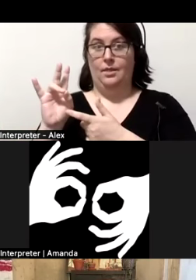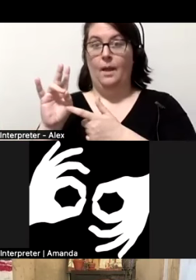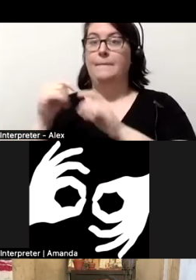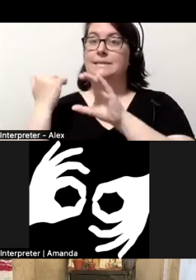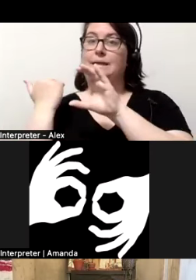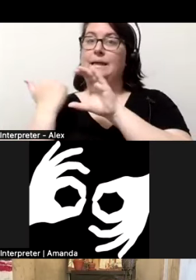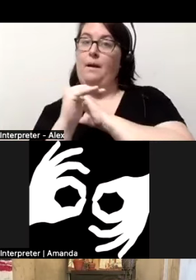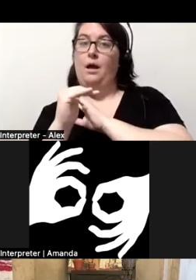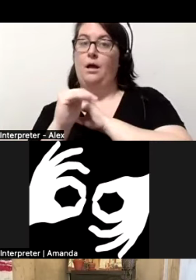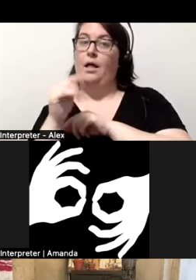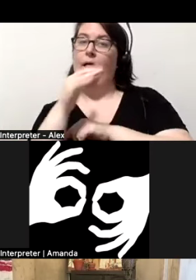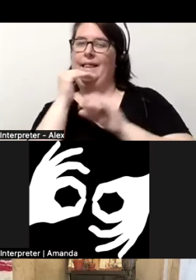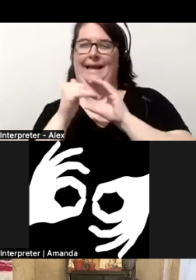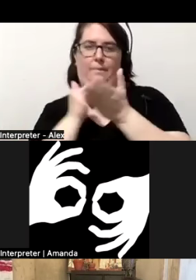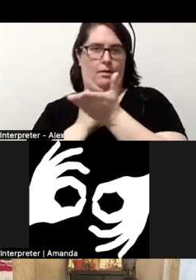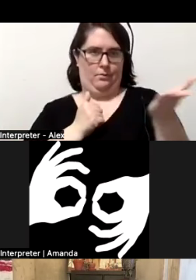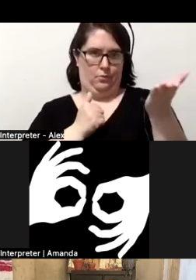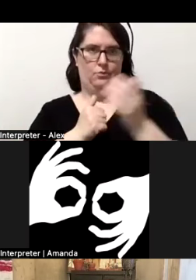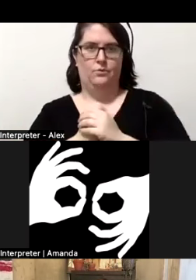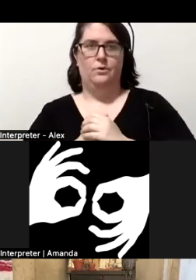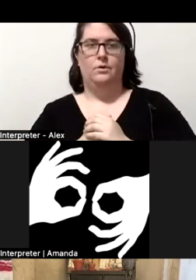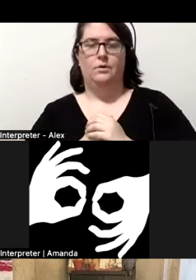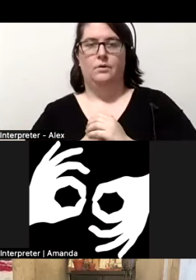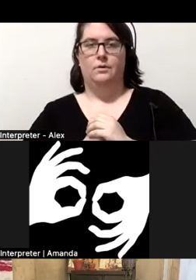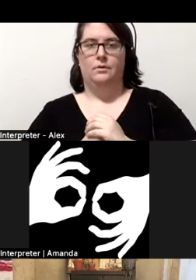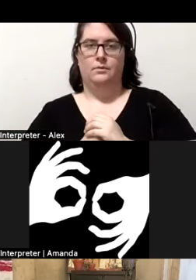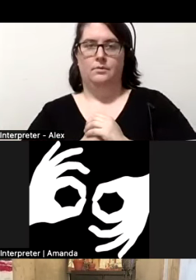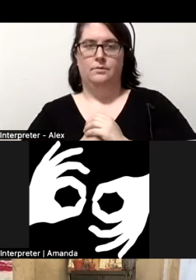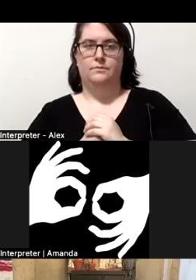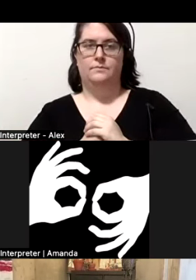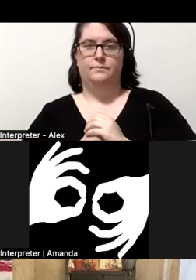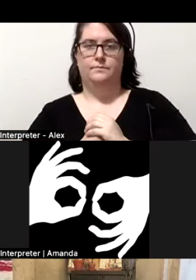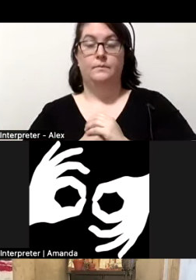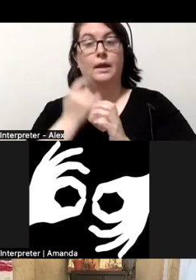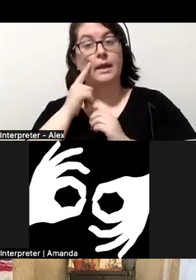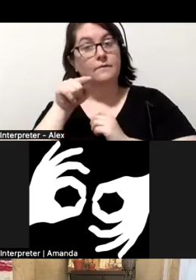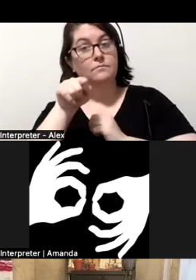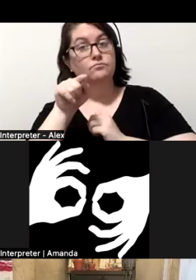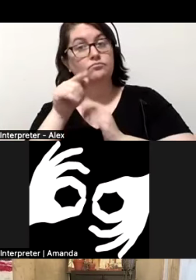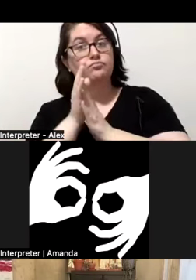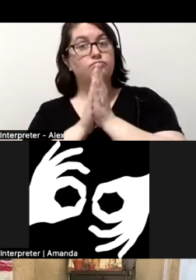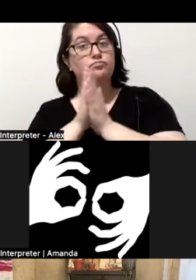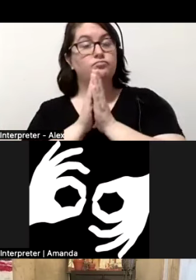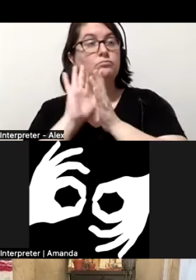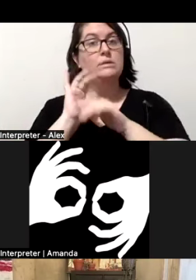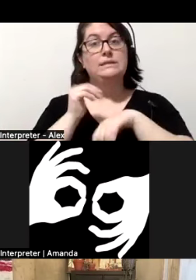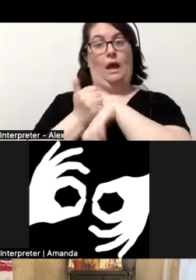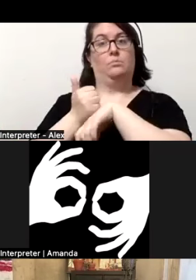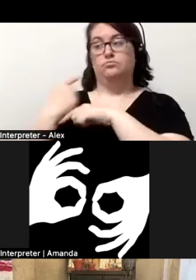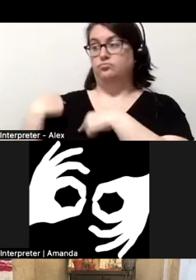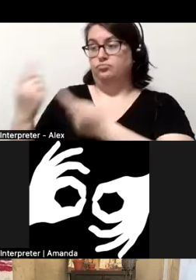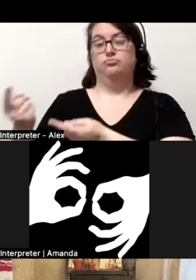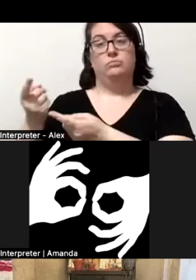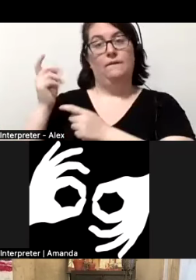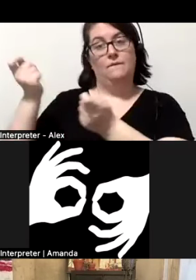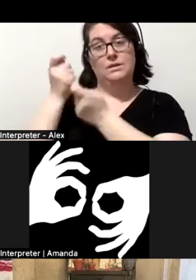to grants@artskingston.ca. If you're looking to apply as an established festival, you are